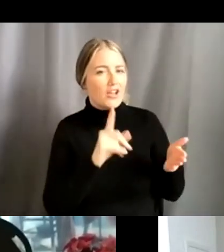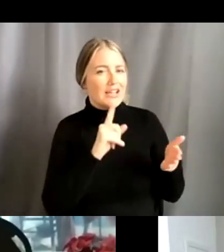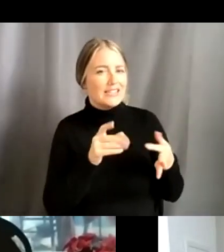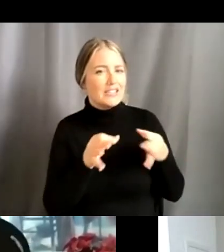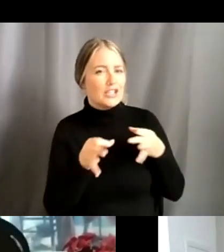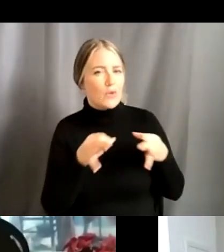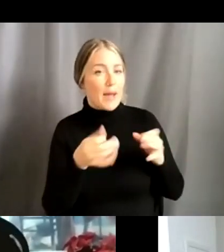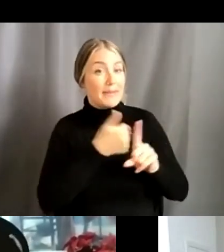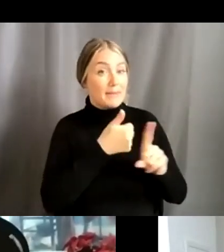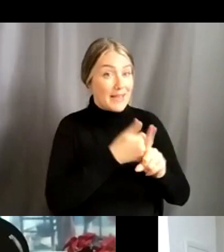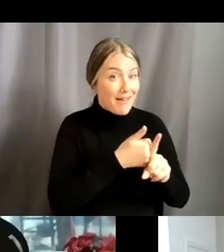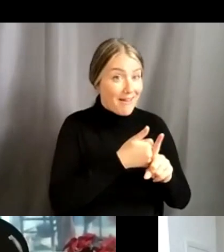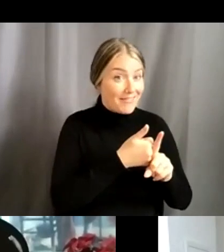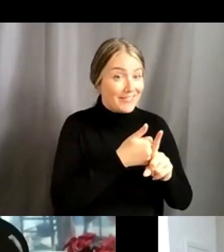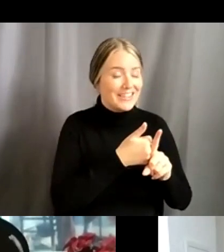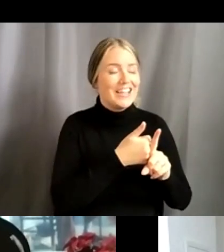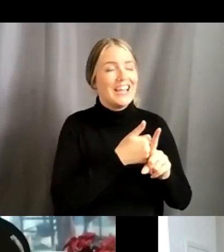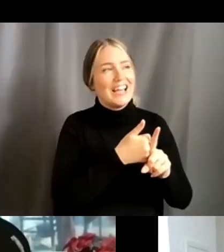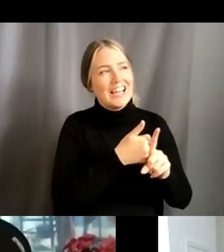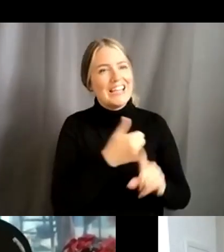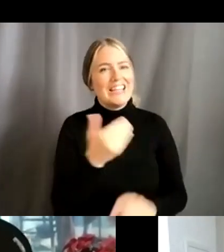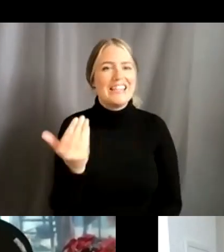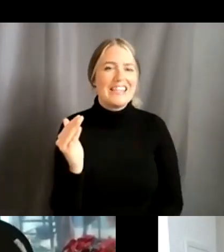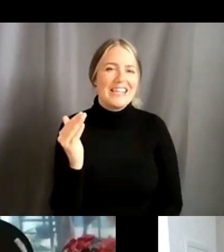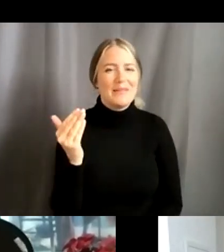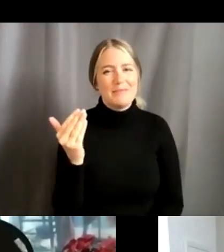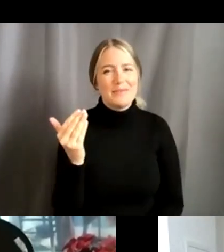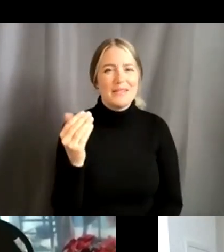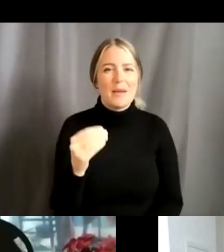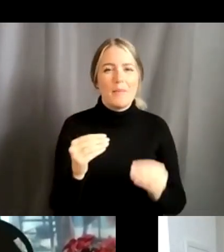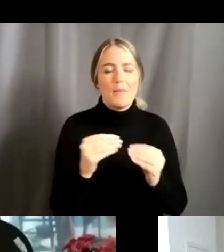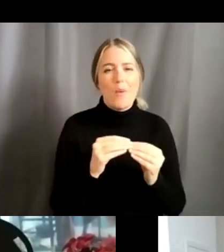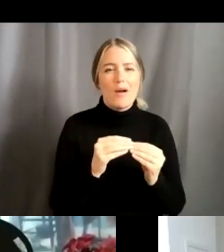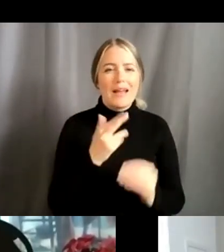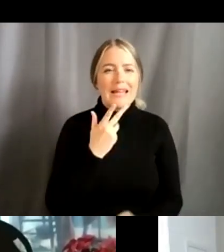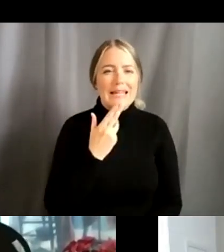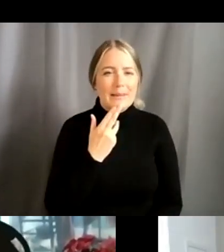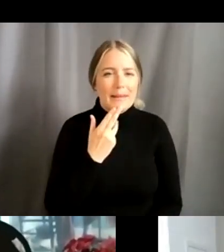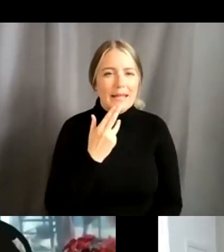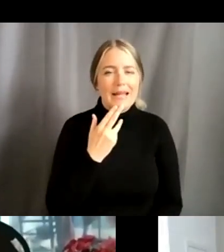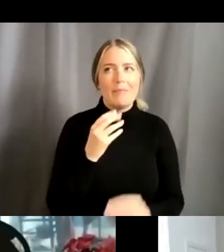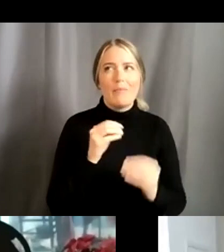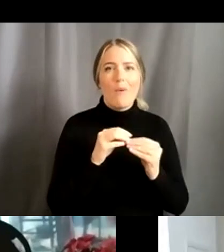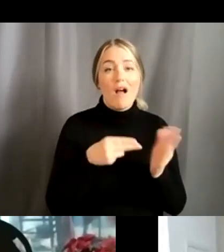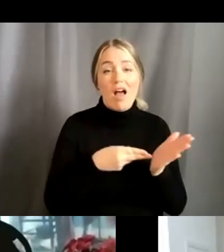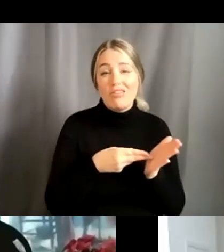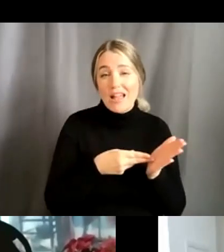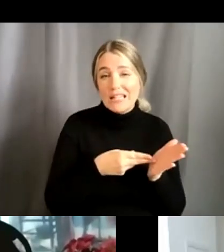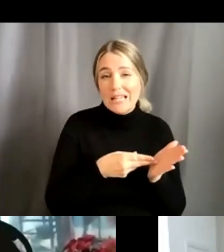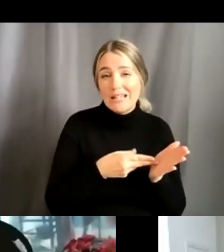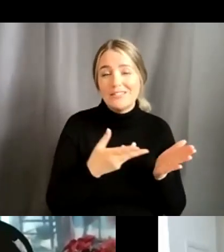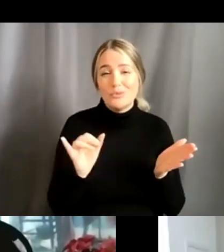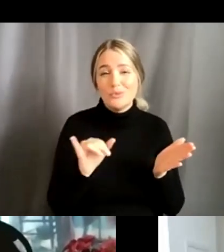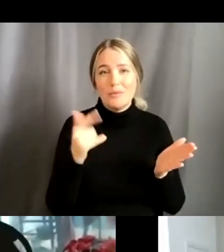themselves, it seems more intimate, or more authentic too,